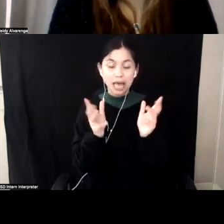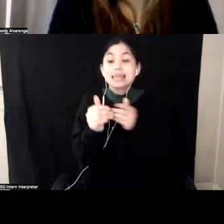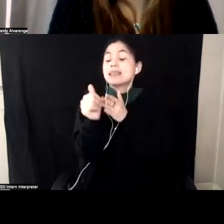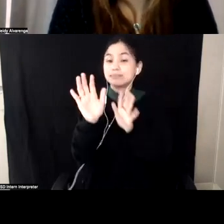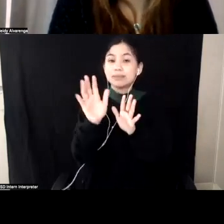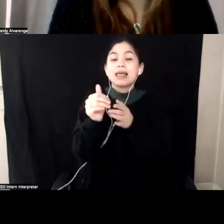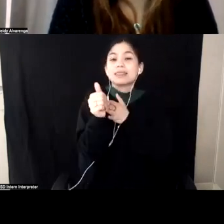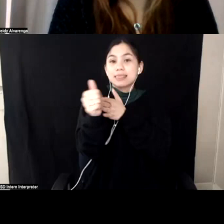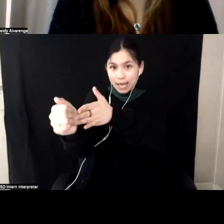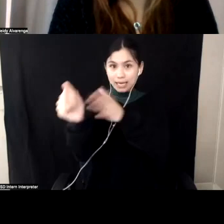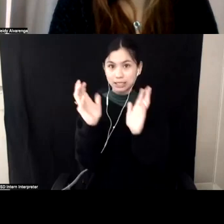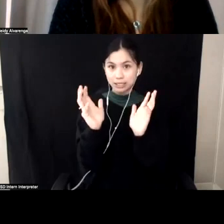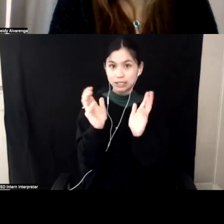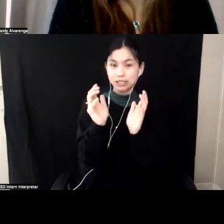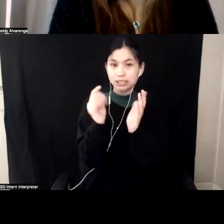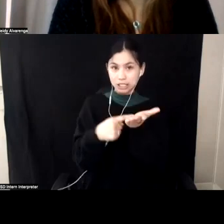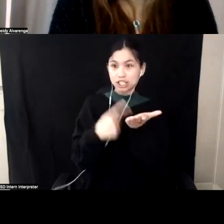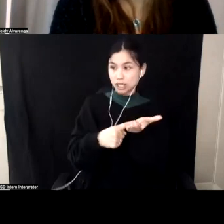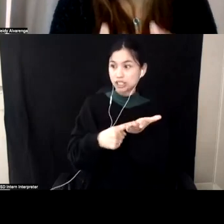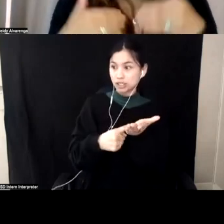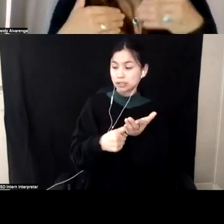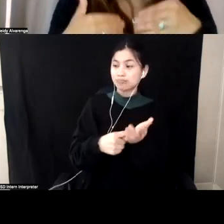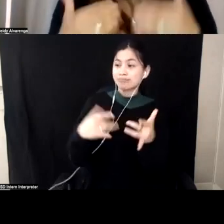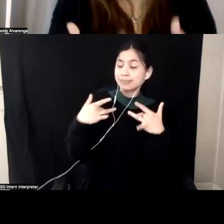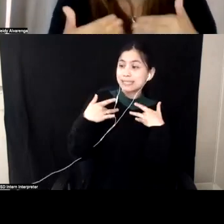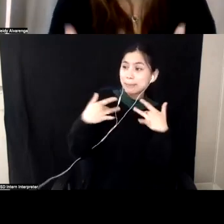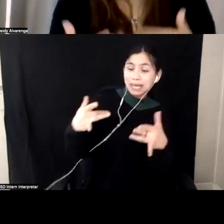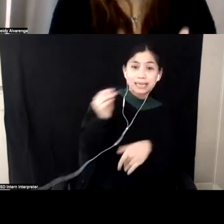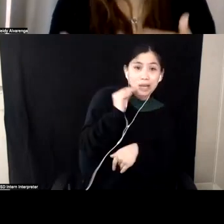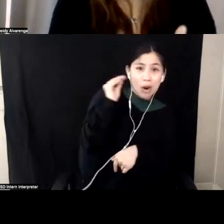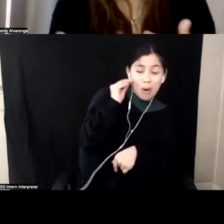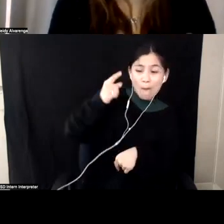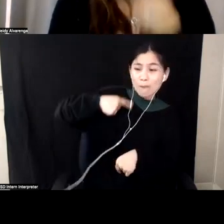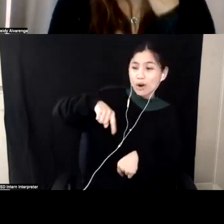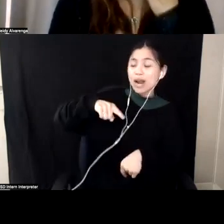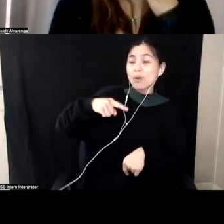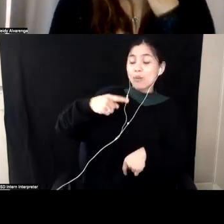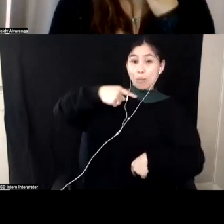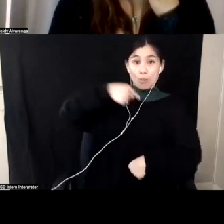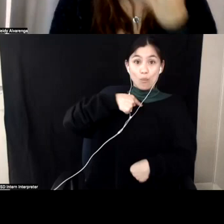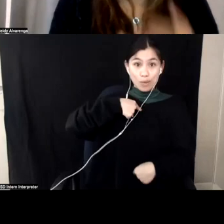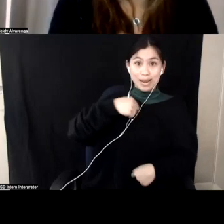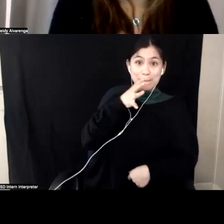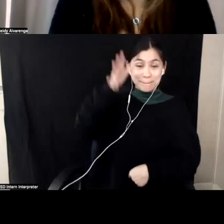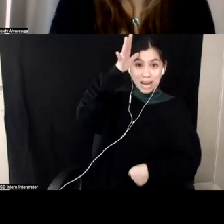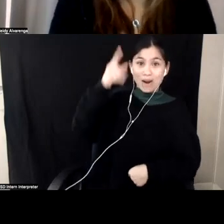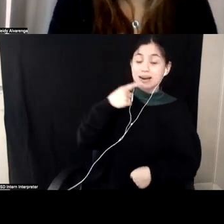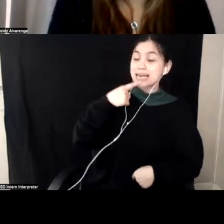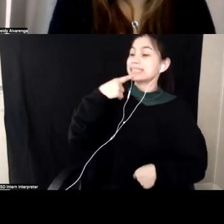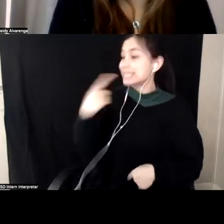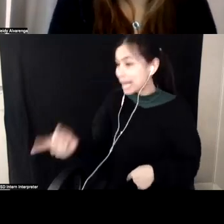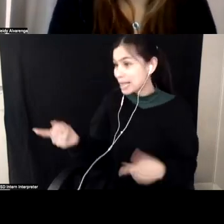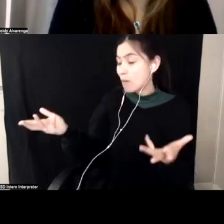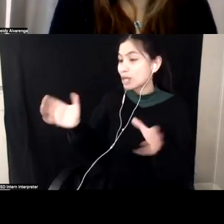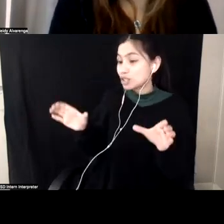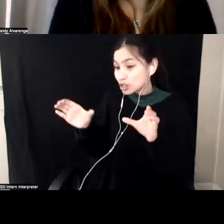home. So I think oftentimes we are always telling our youth what to do, what